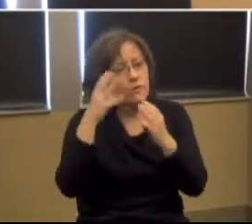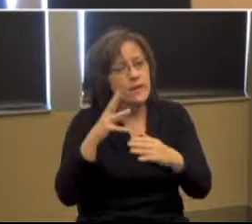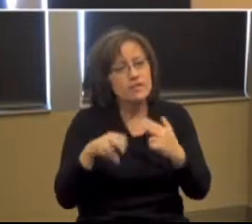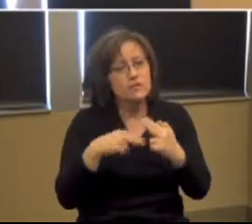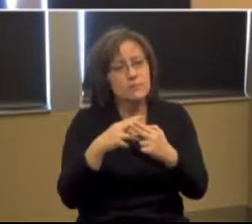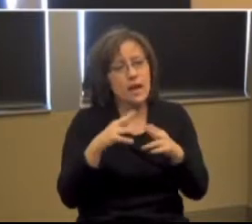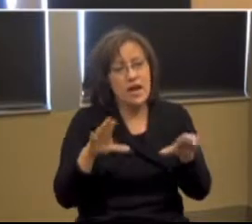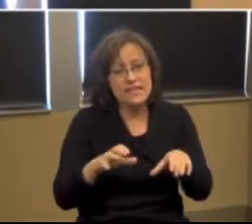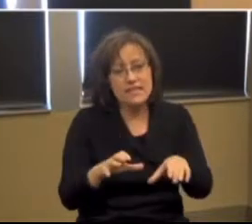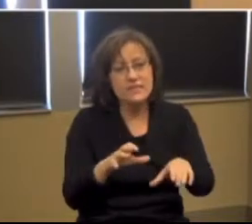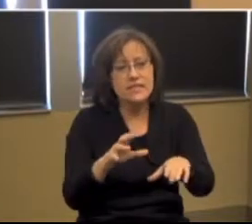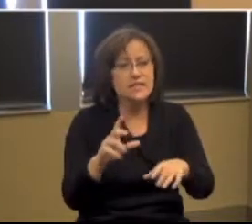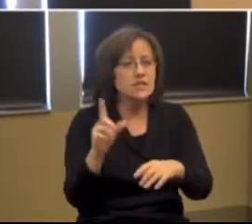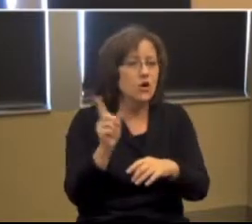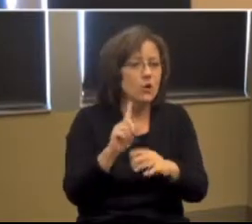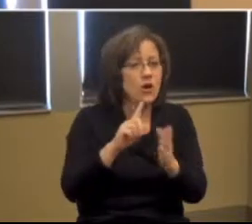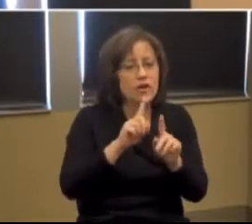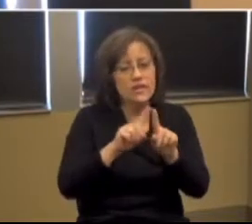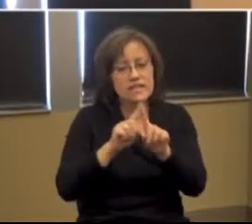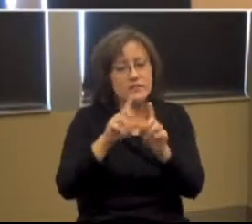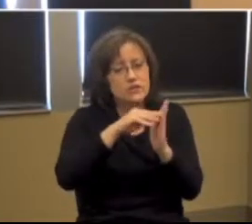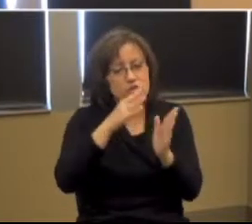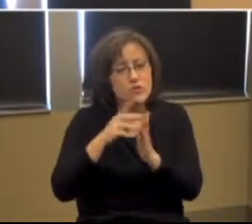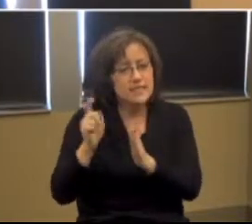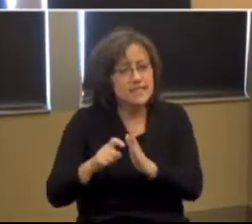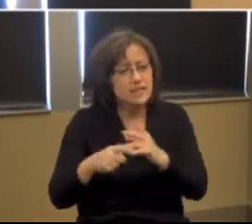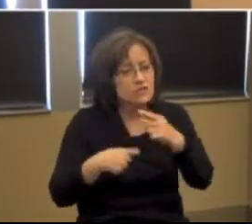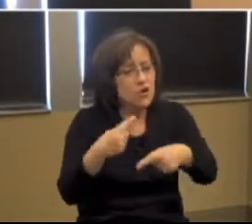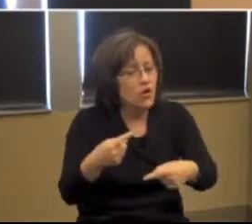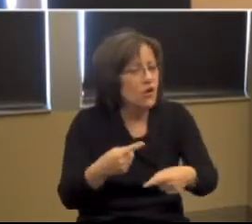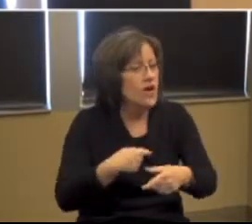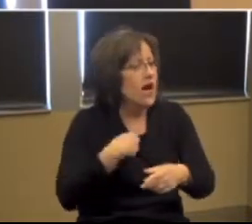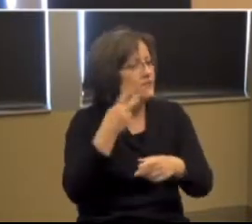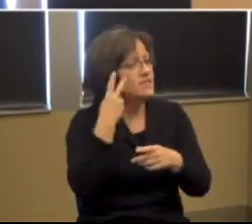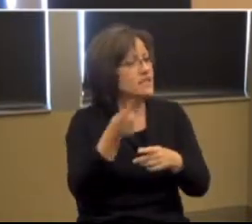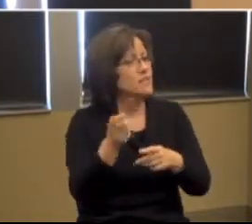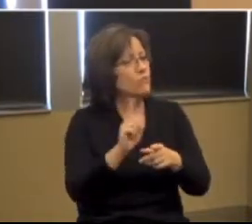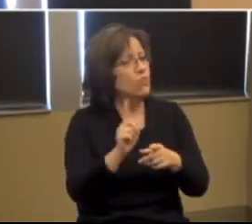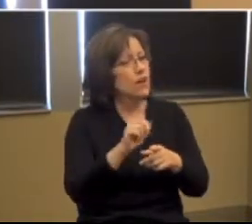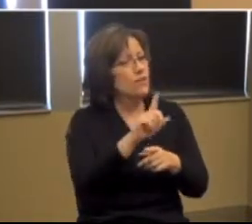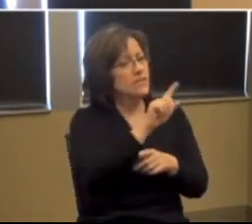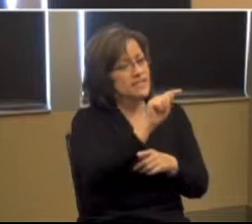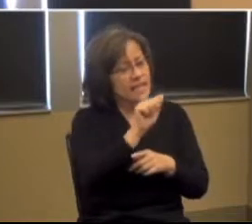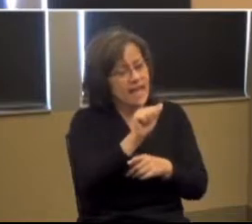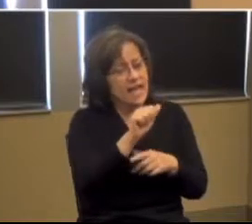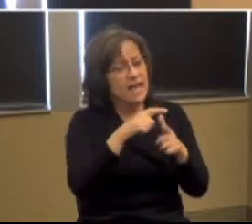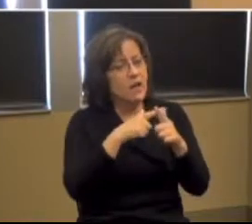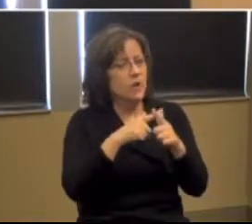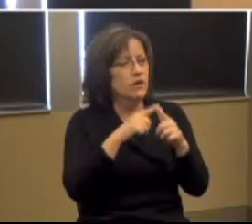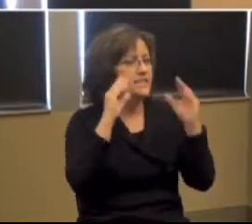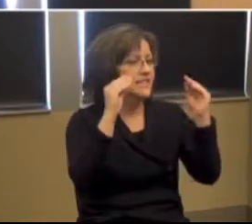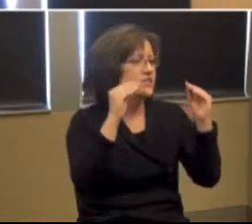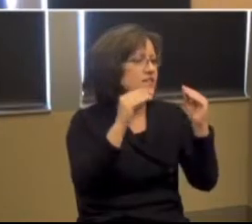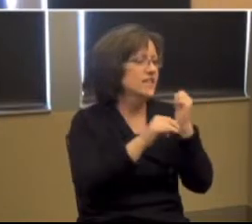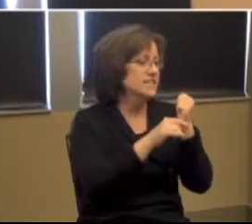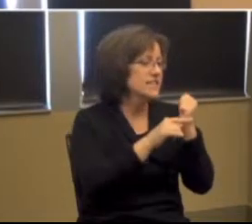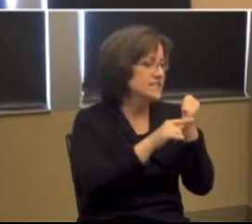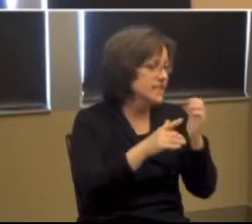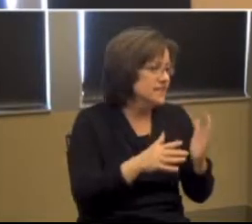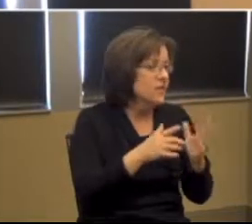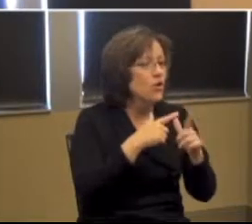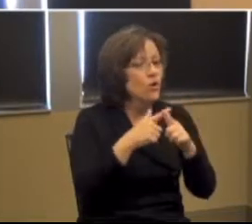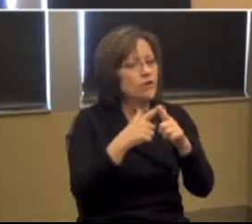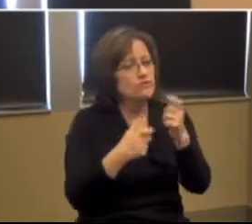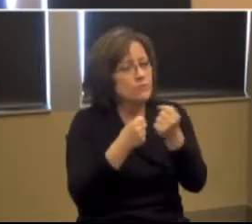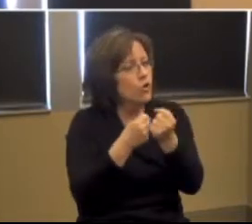the activities and where different students need to be. And I've even seen them where the TAs or the teaching assistants or support in the